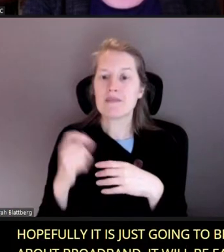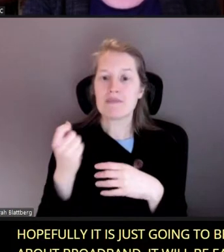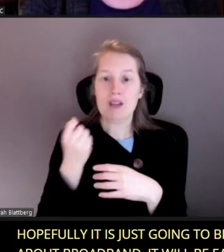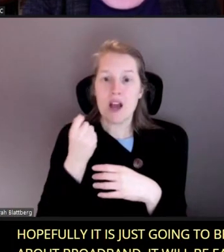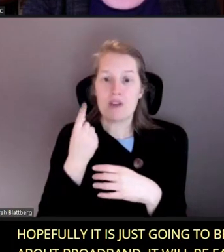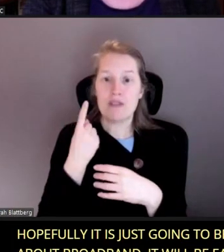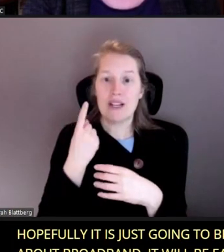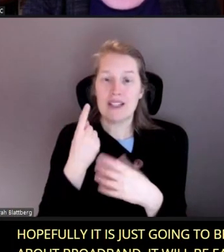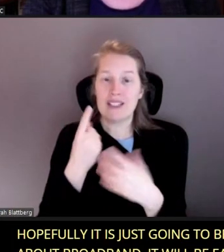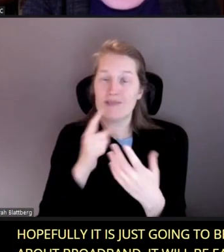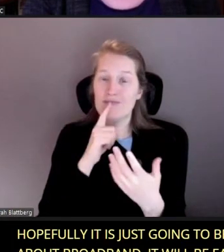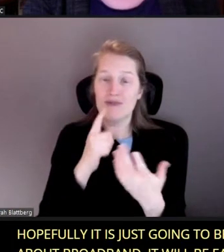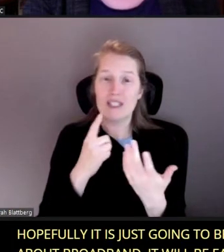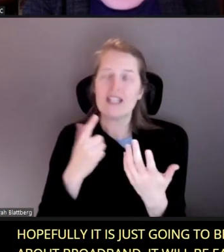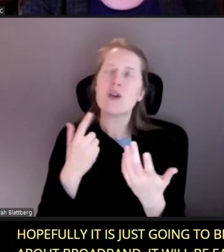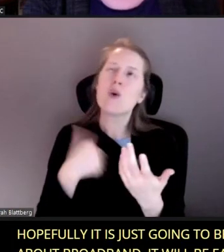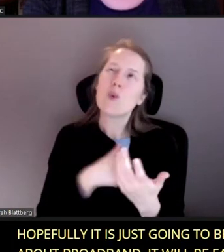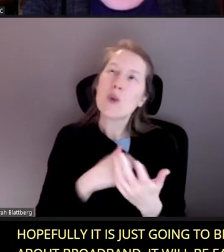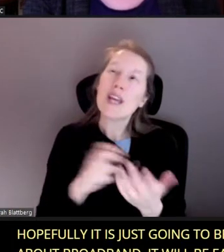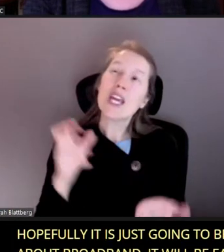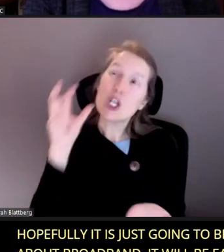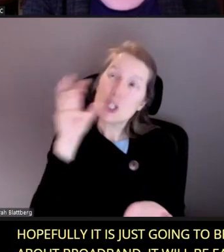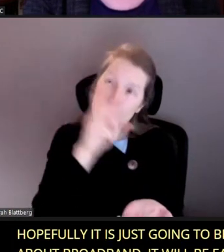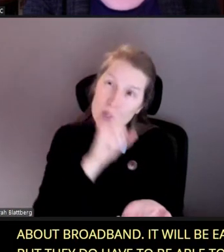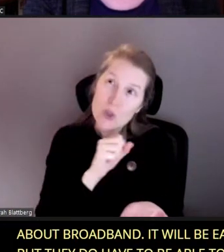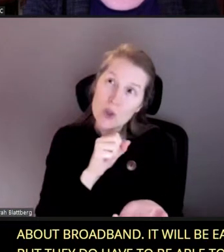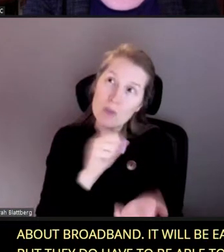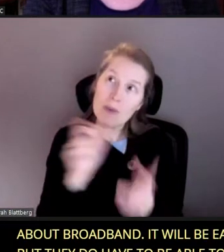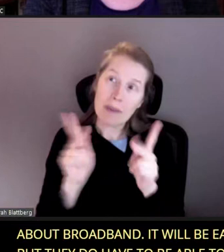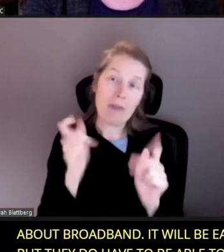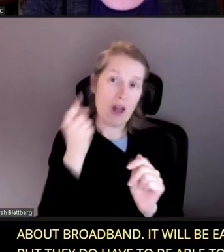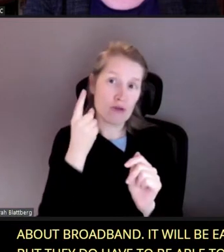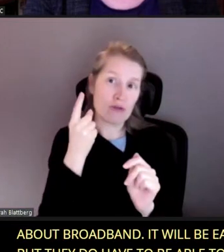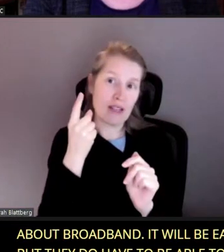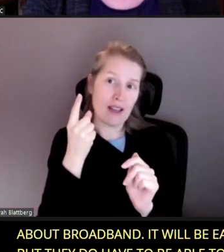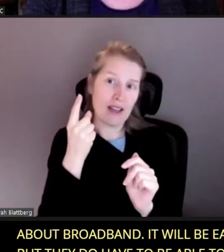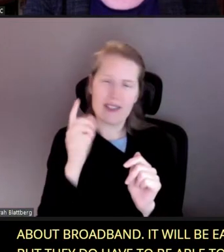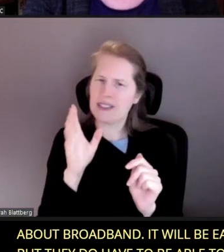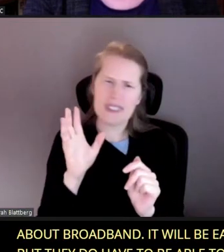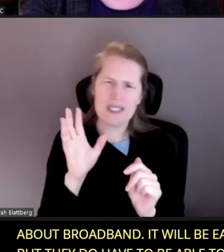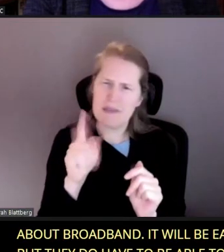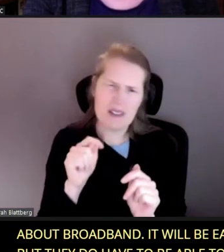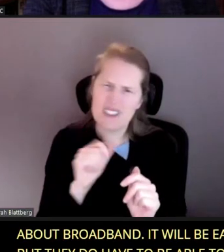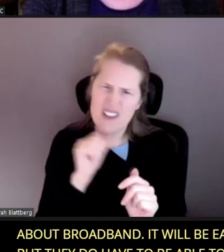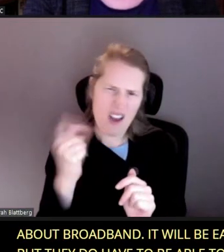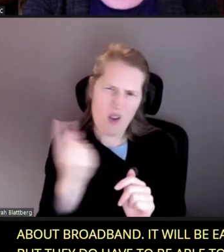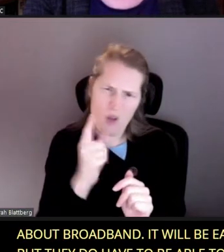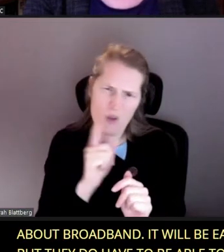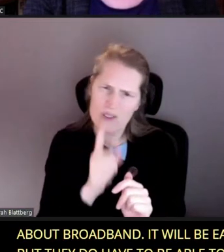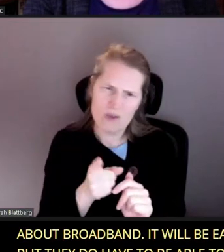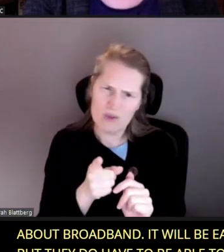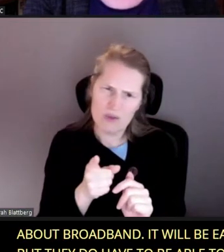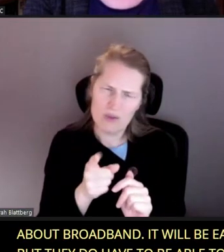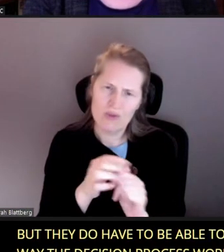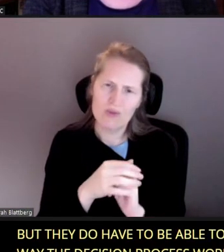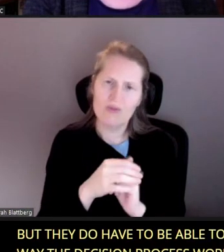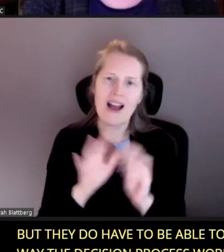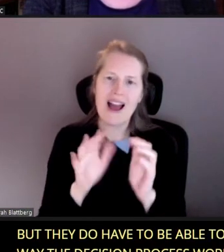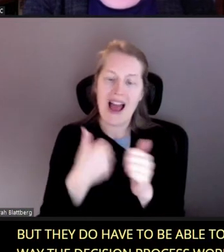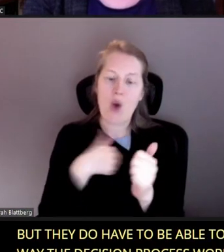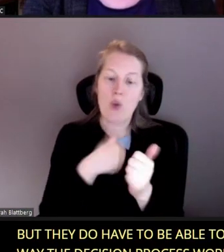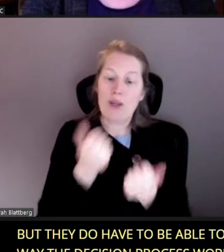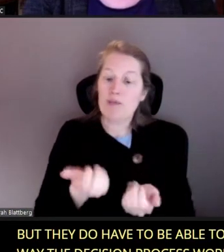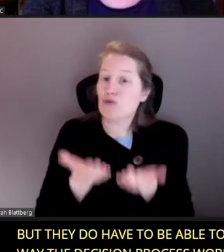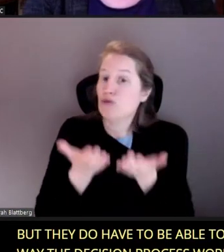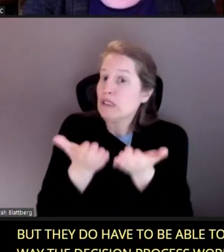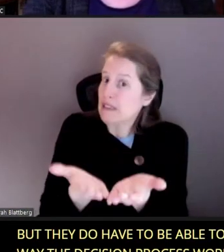basic building block that we often assume is true if we give out information, but it's not always true. How you present information makes